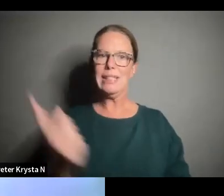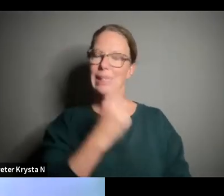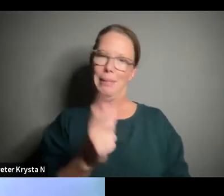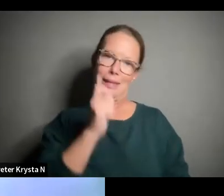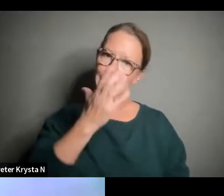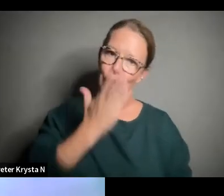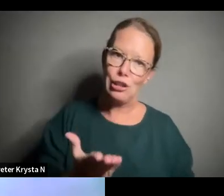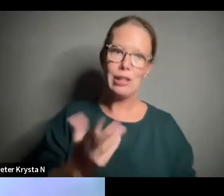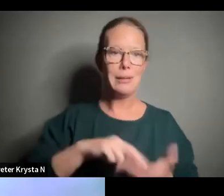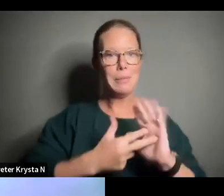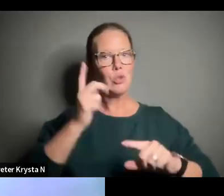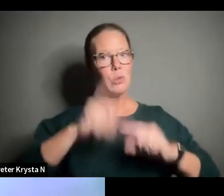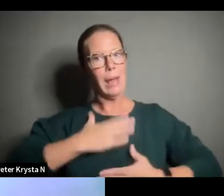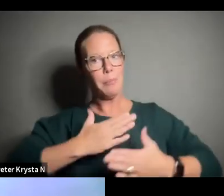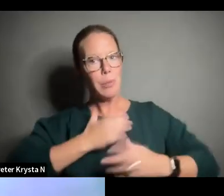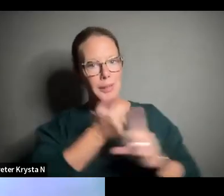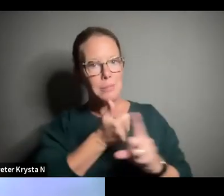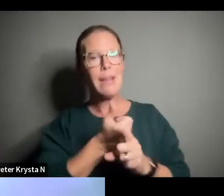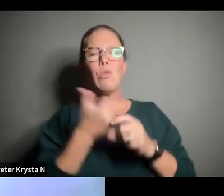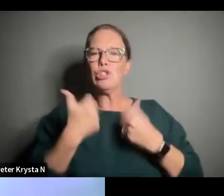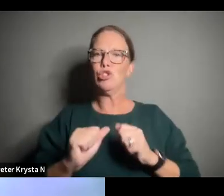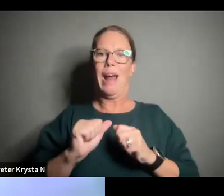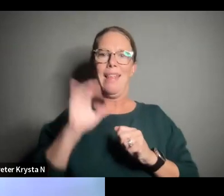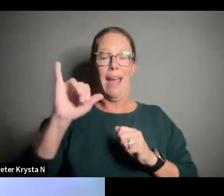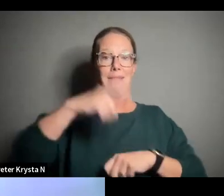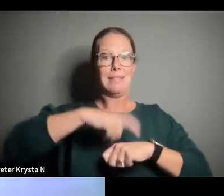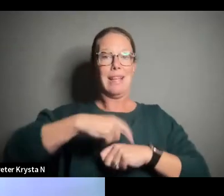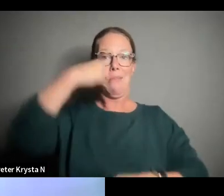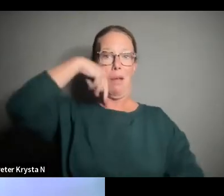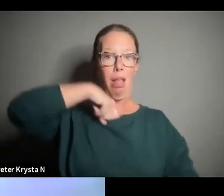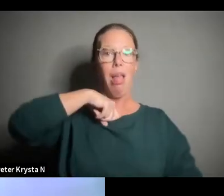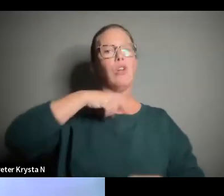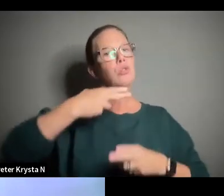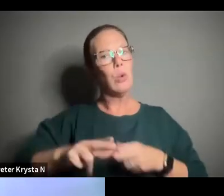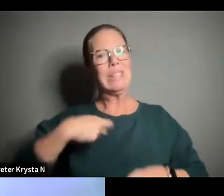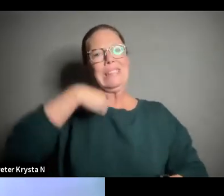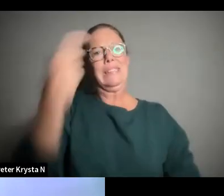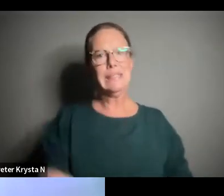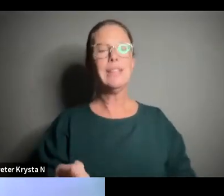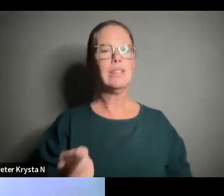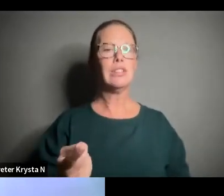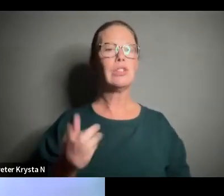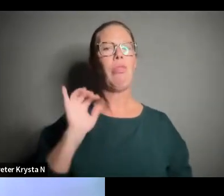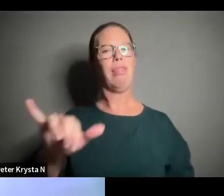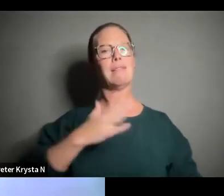good. And trying to shorten the time for anybody on a ventilator has been part of my work over these 25 years also.